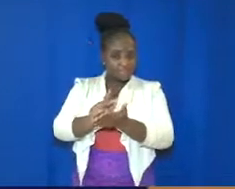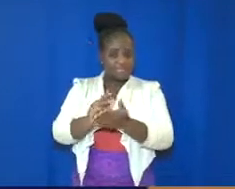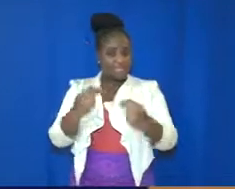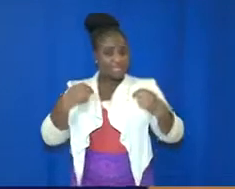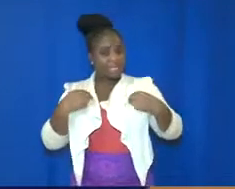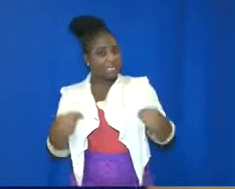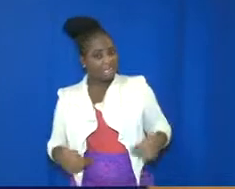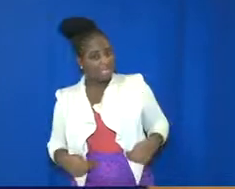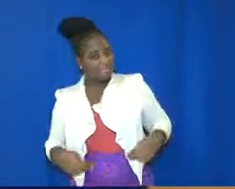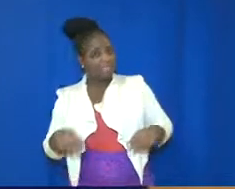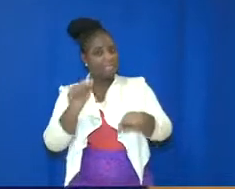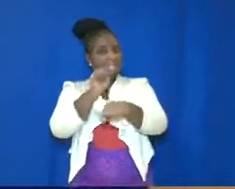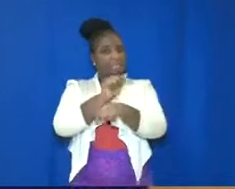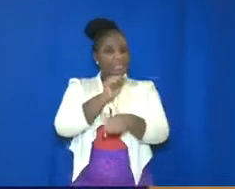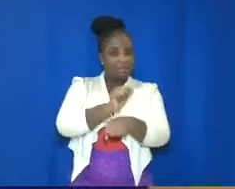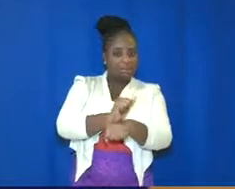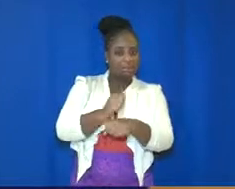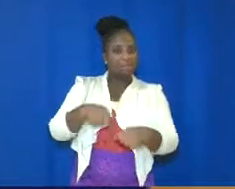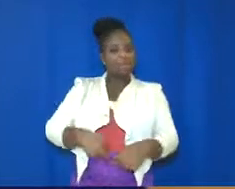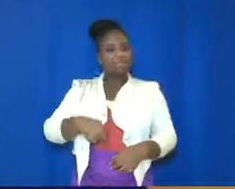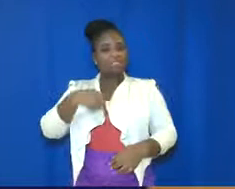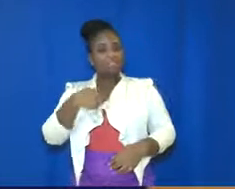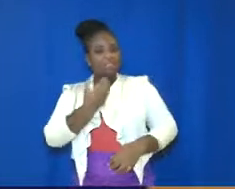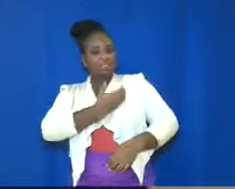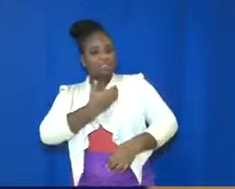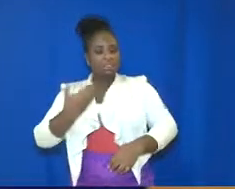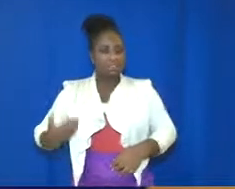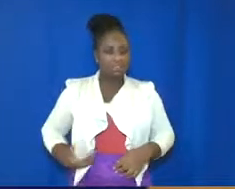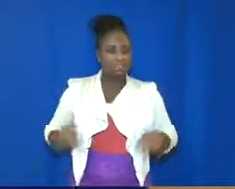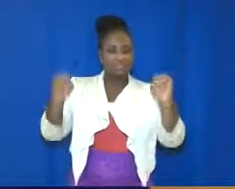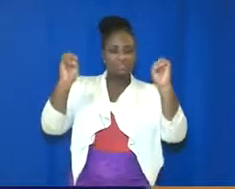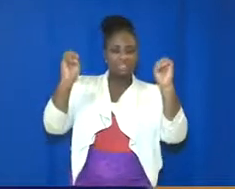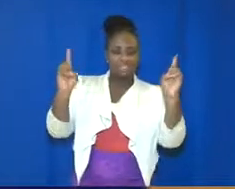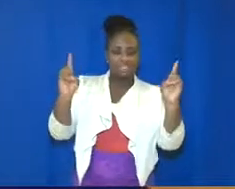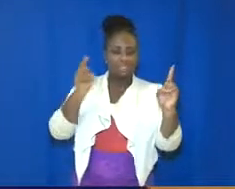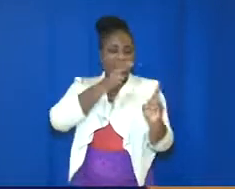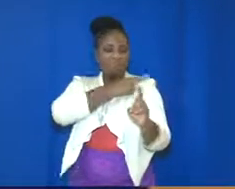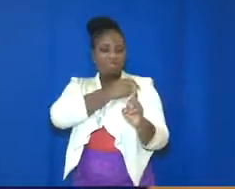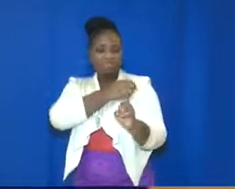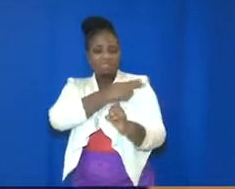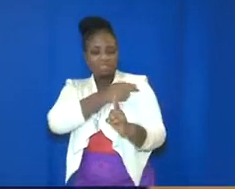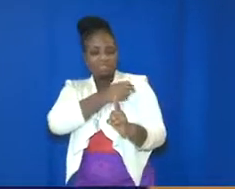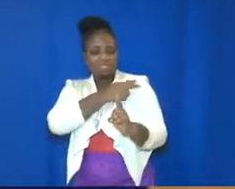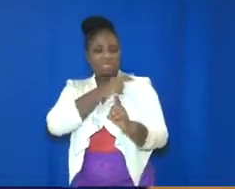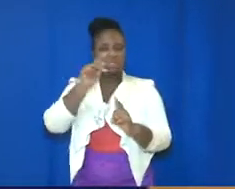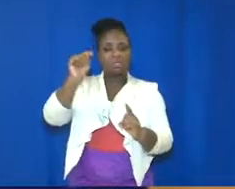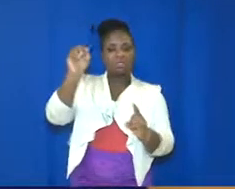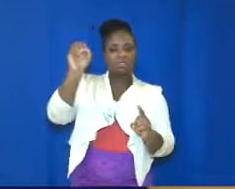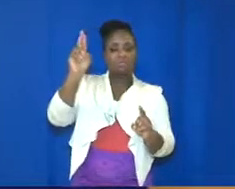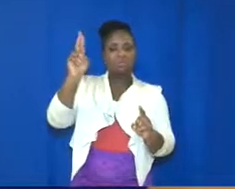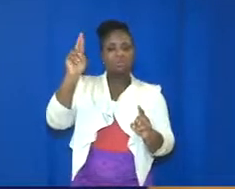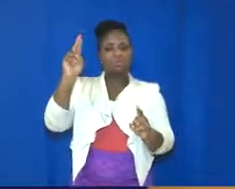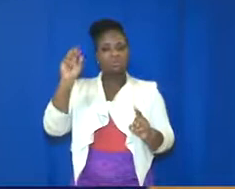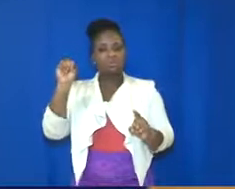3 weeks in the health, labor, religious, chieftaincy, educational, hospitality,